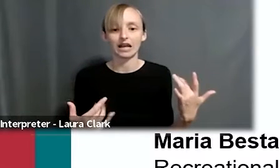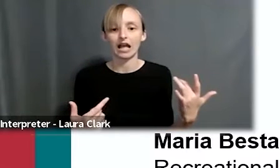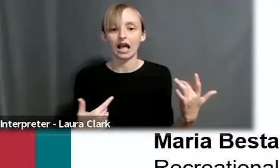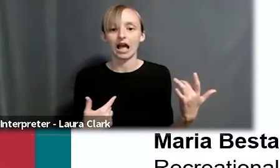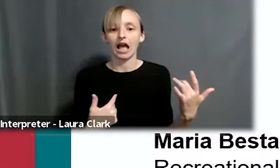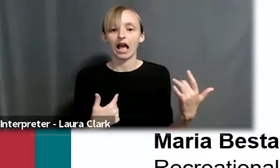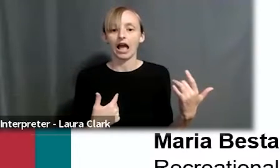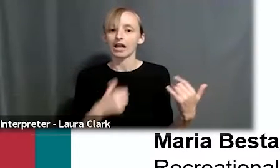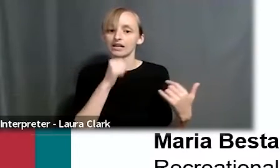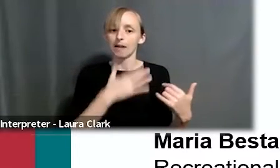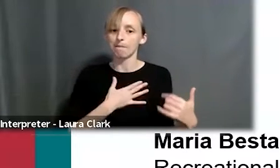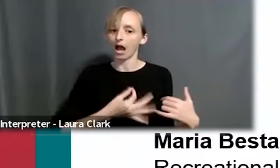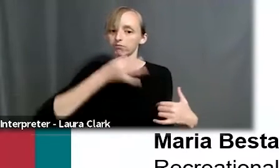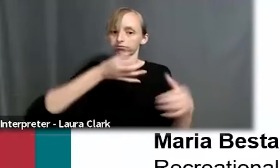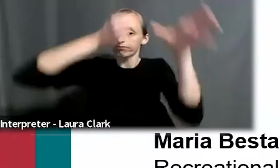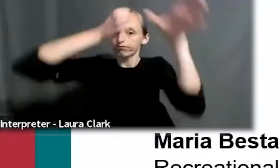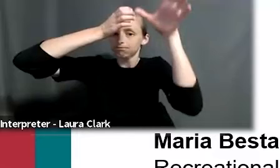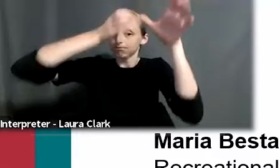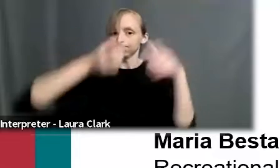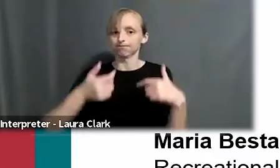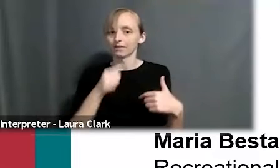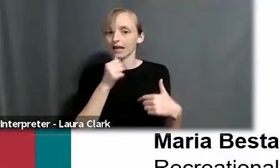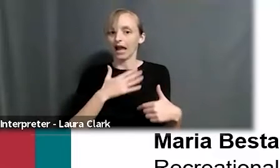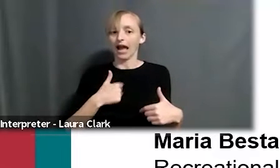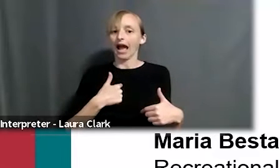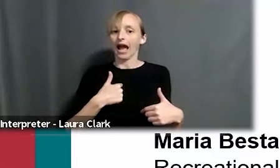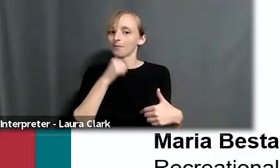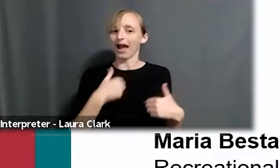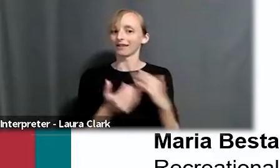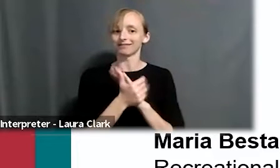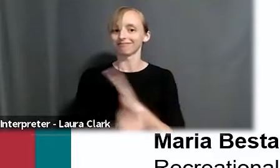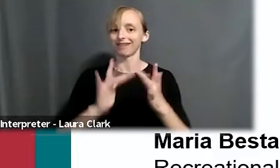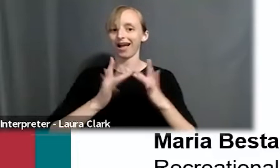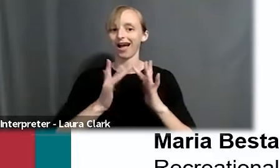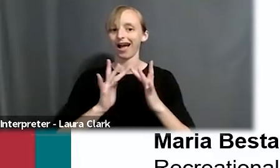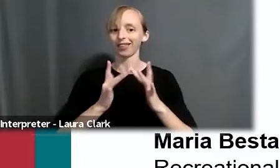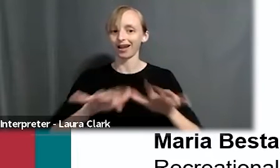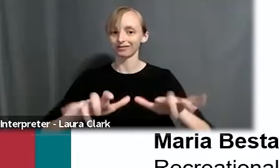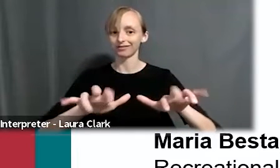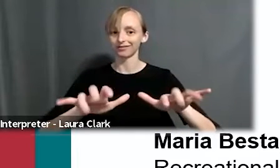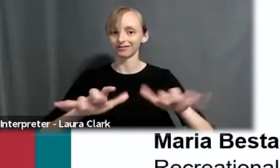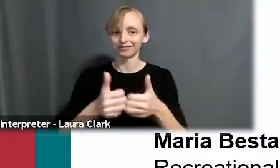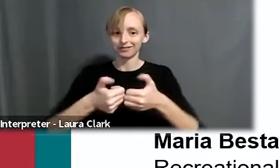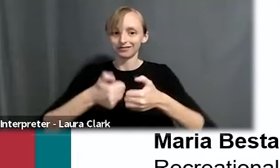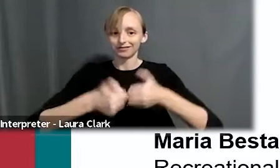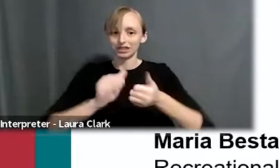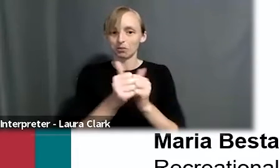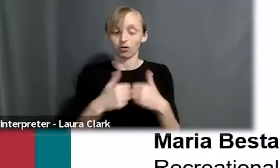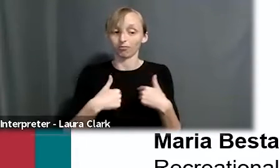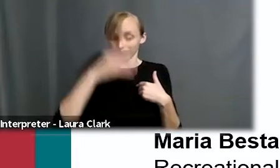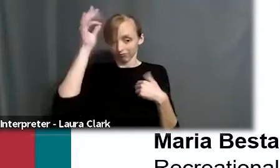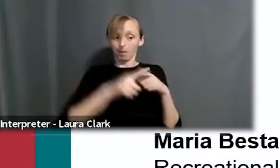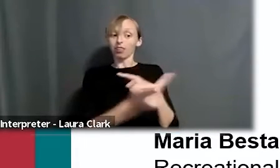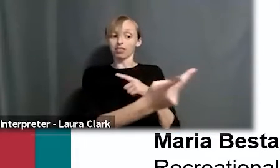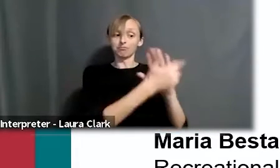in my realm, because I have no talent in that area, but they do. So that's good. But speaking